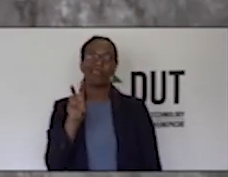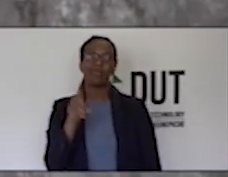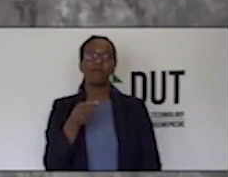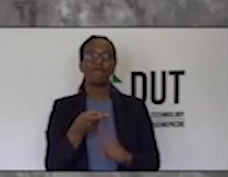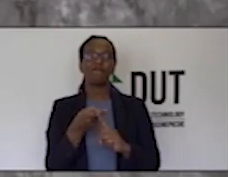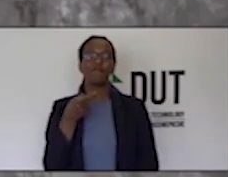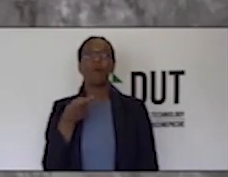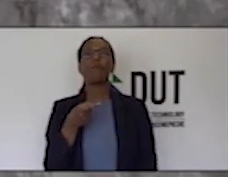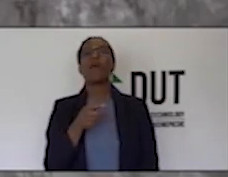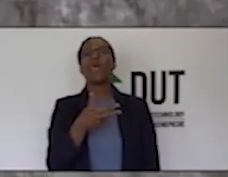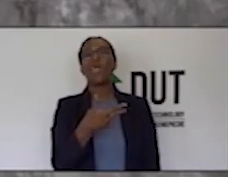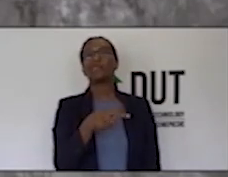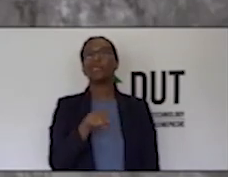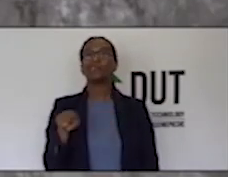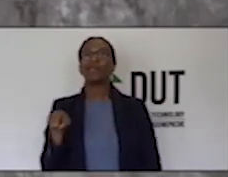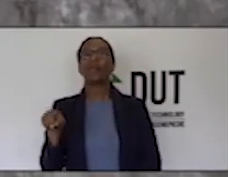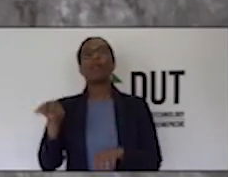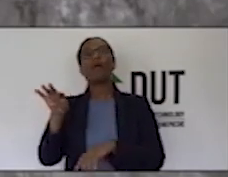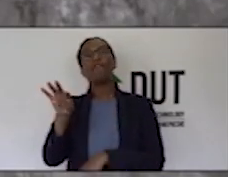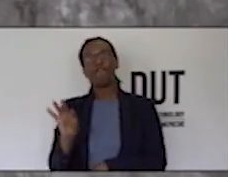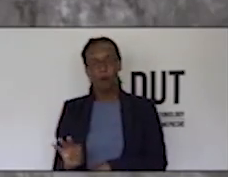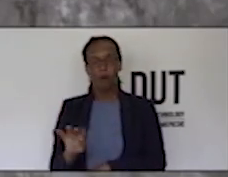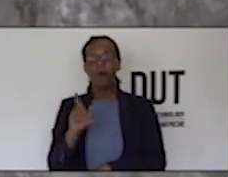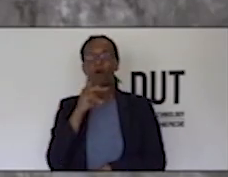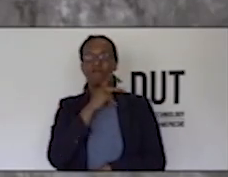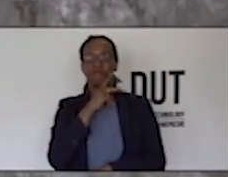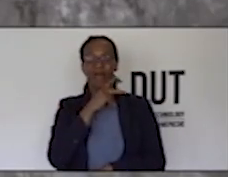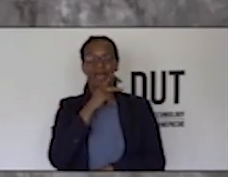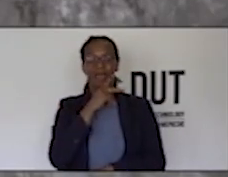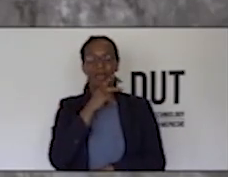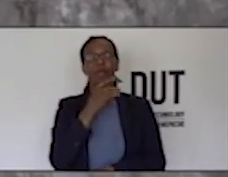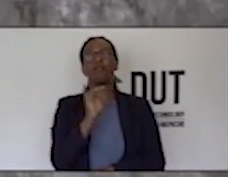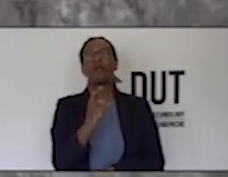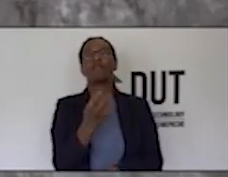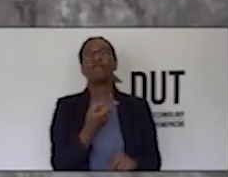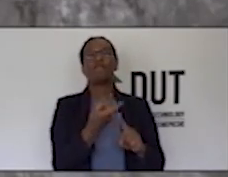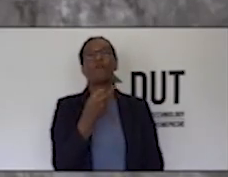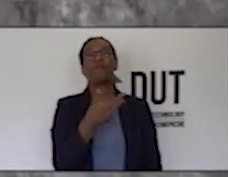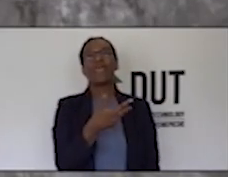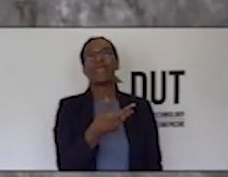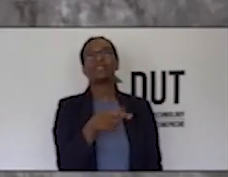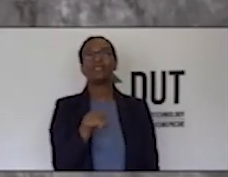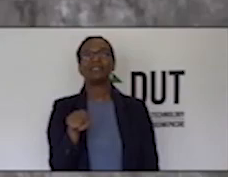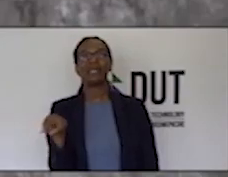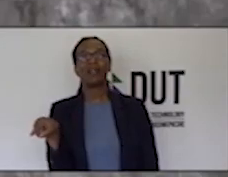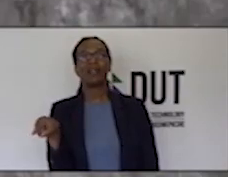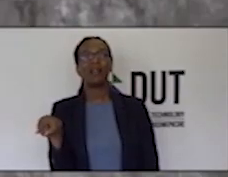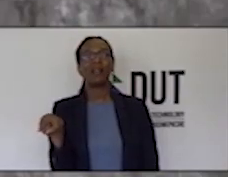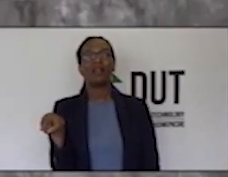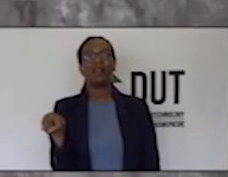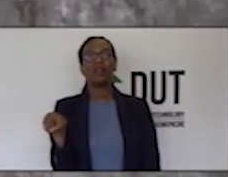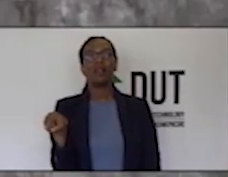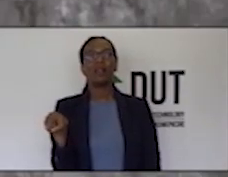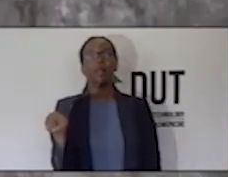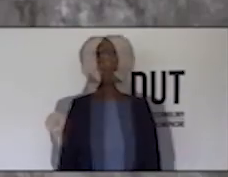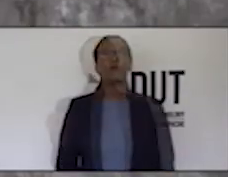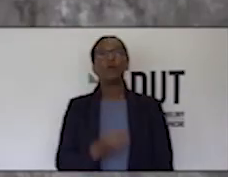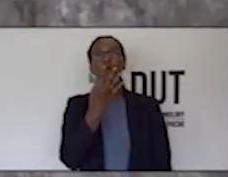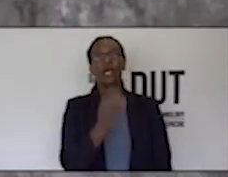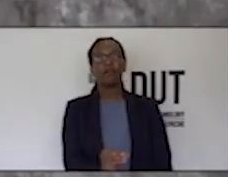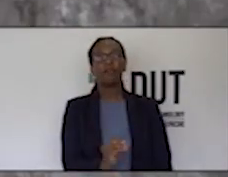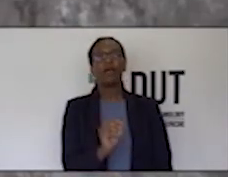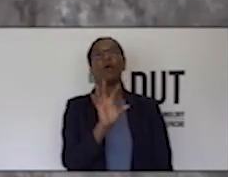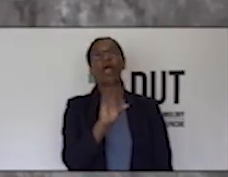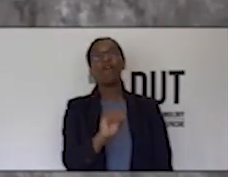which is 4 o'clock. And then on Fridays, she's available from 8 a.m. until 3 o'clock in the afternoon.